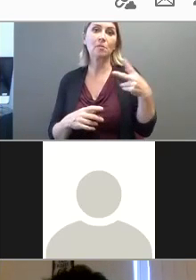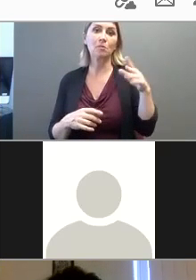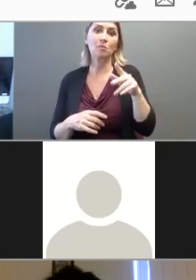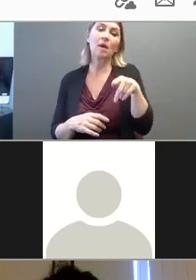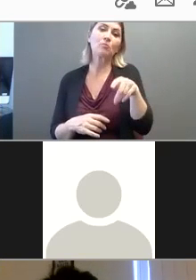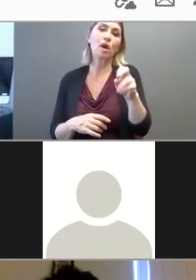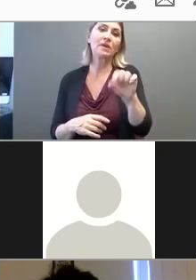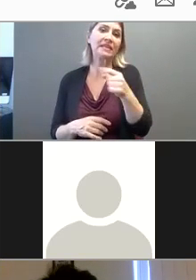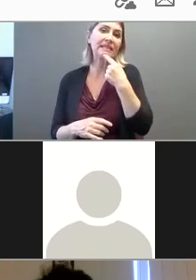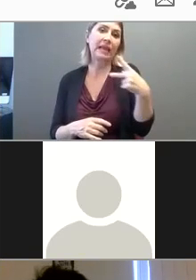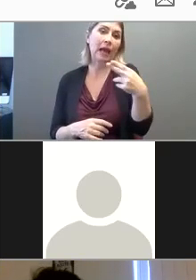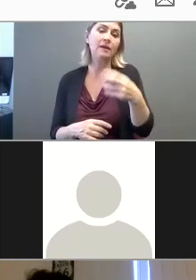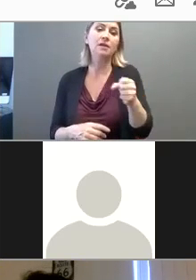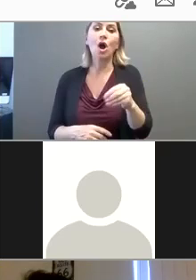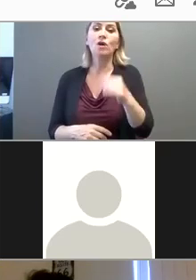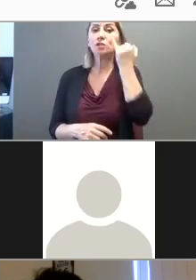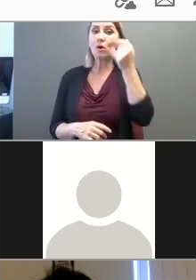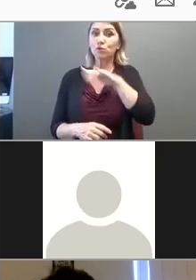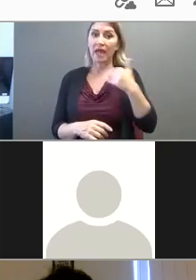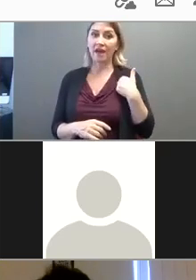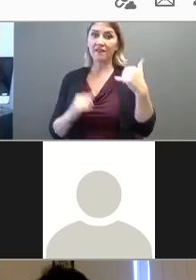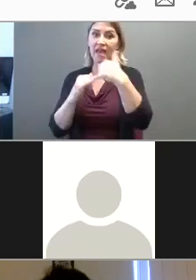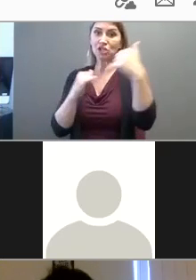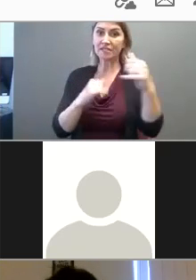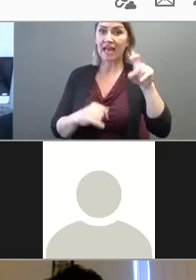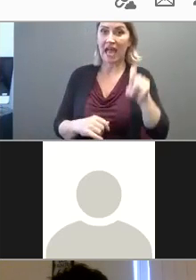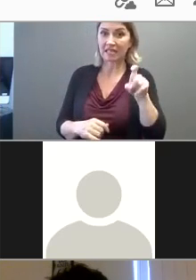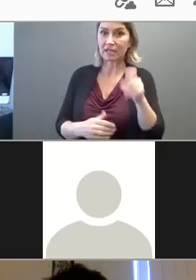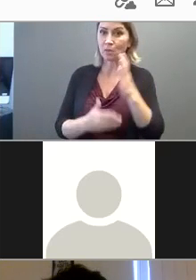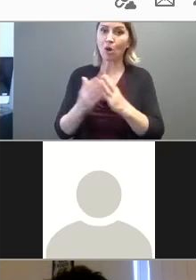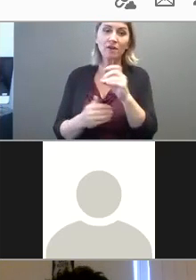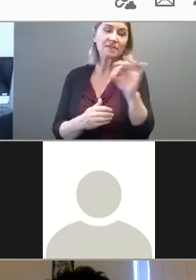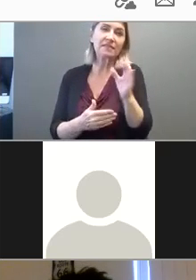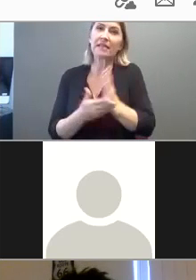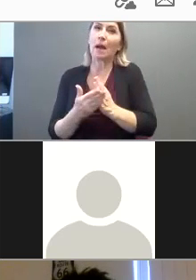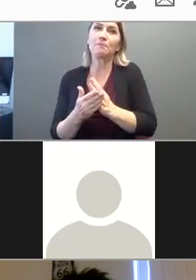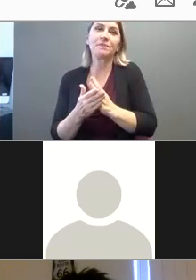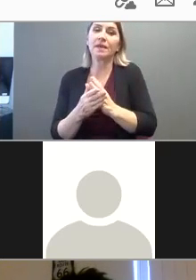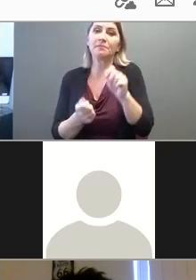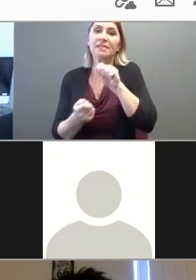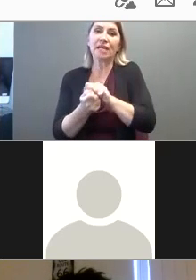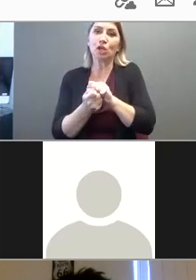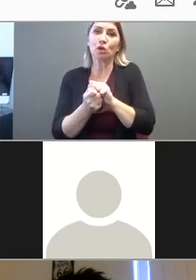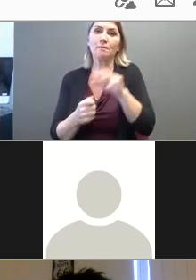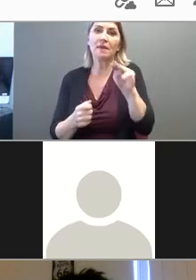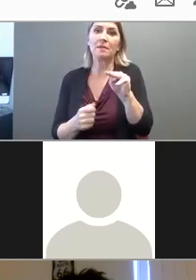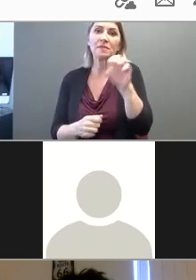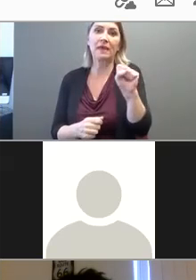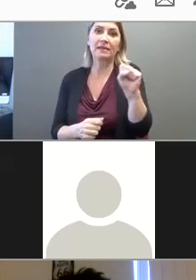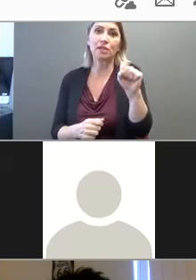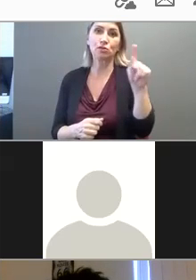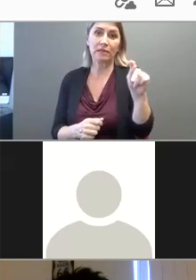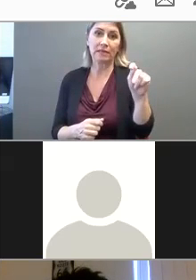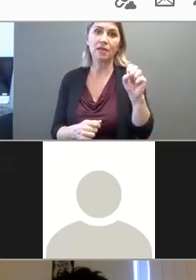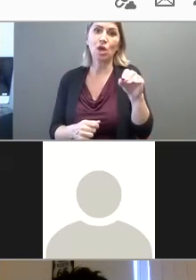So it says that suppose we have edges X that are part of some particular minimum spanning tree, and assume that for